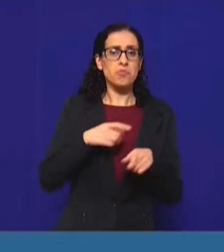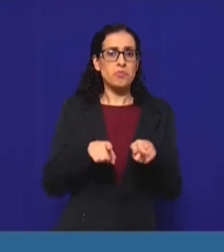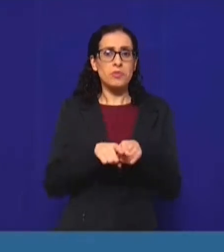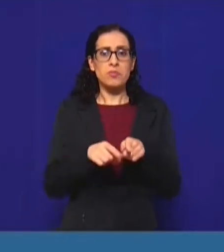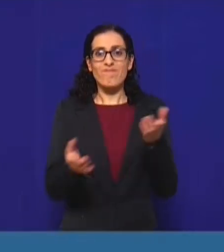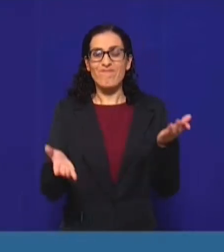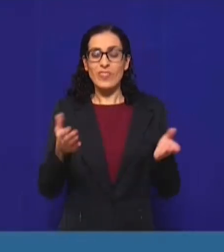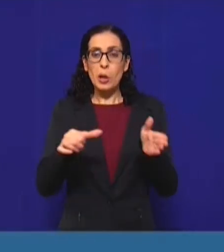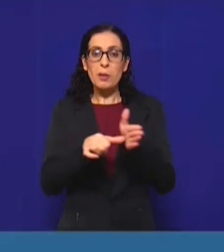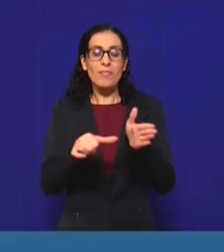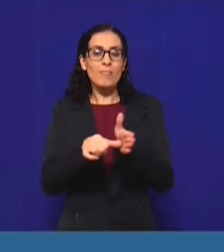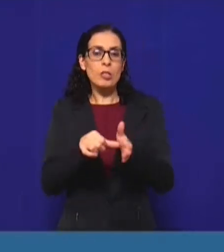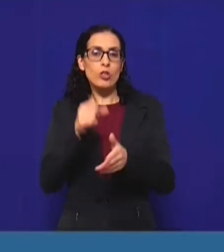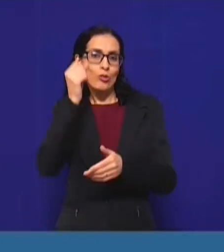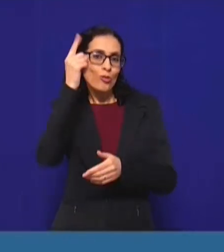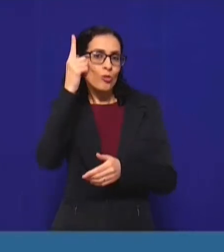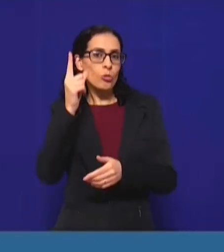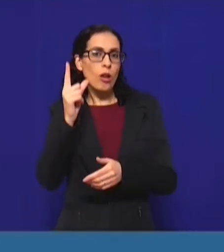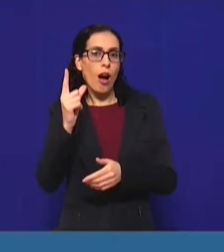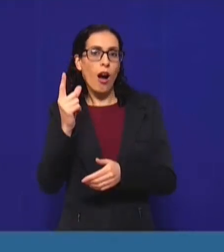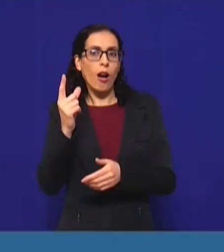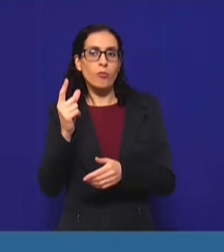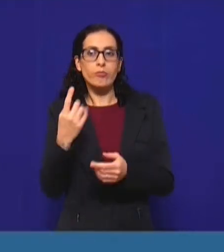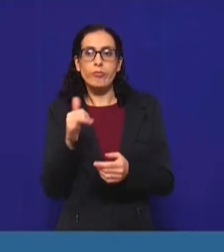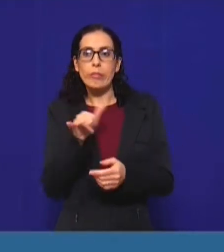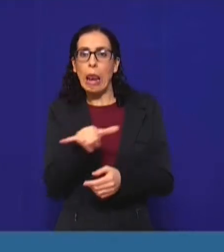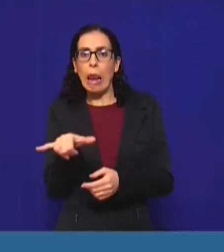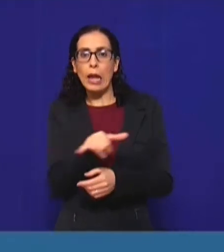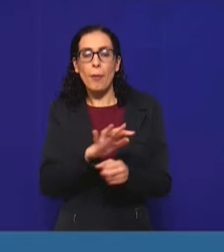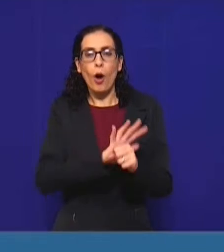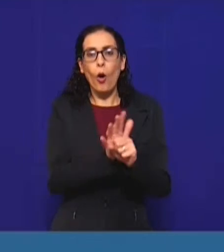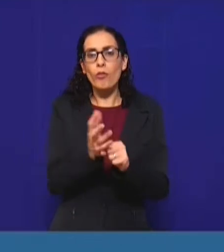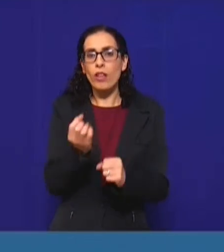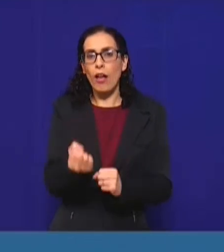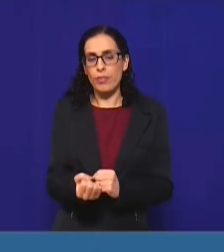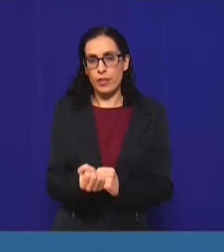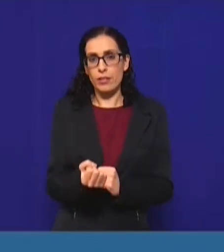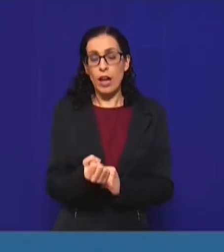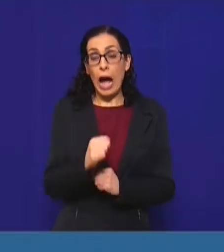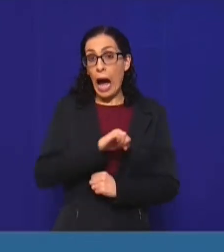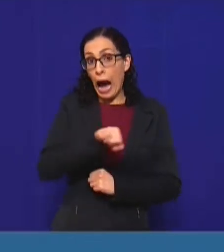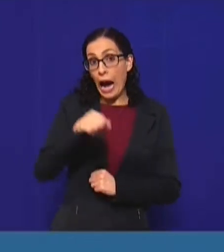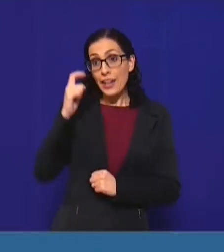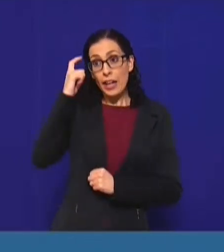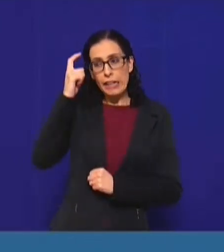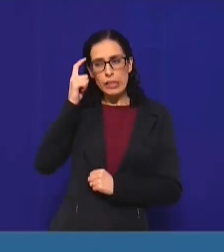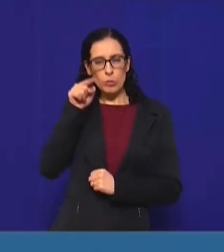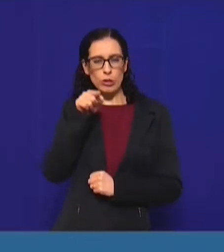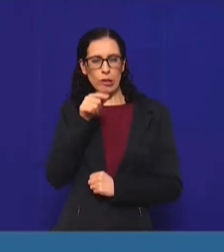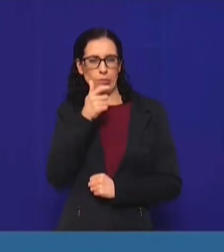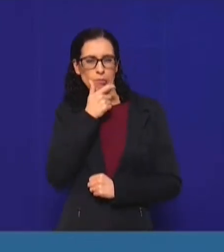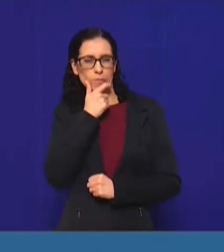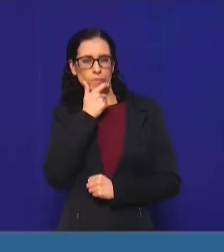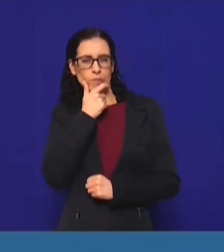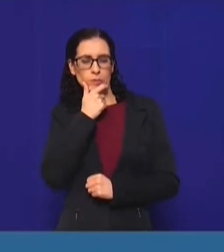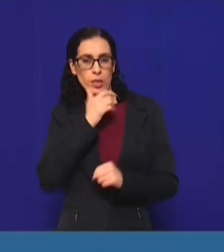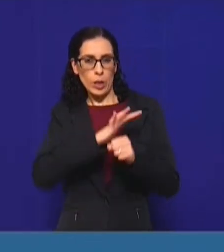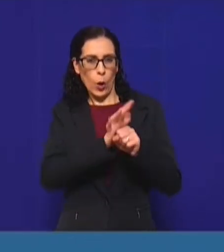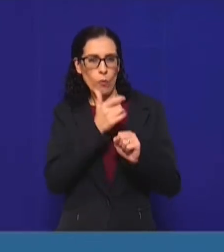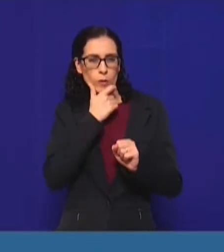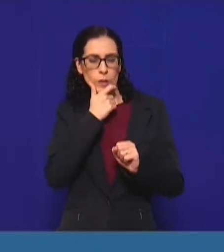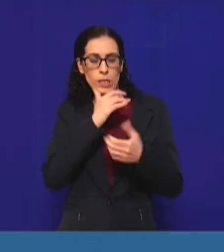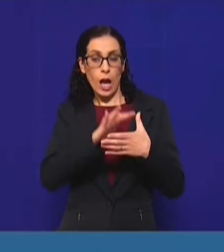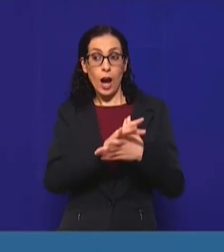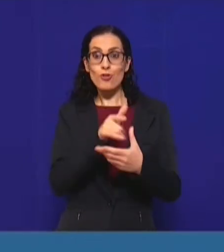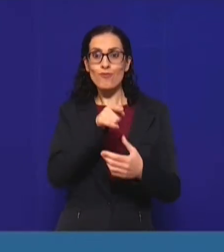għandux il-varjant jew le. Aħna jkollna suspett li jista' jkun il-varjant meta inti tibda tara li għandek il-clusters li jkunu qegħdin